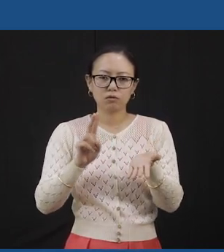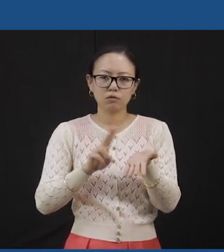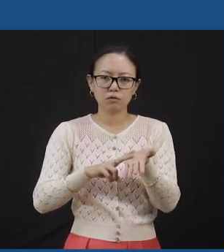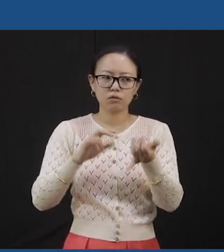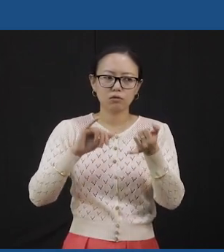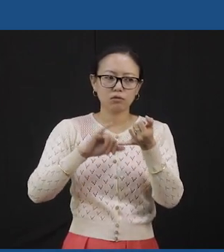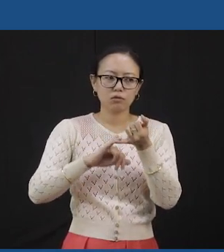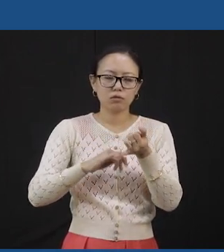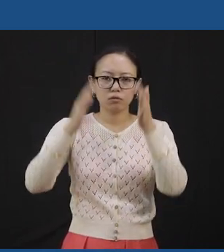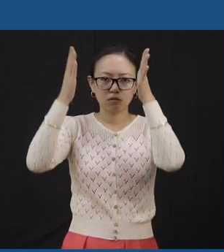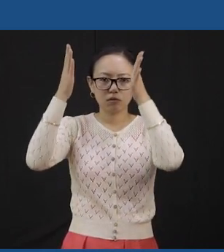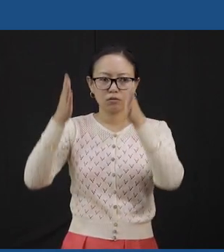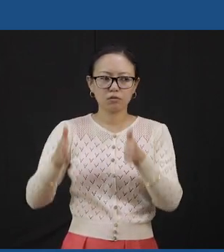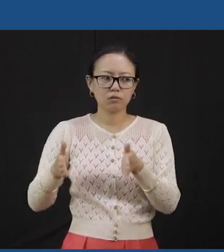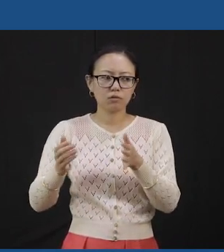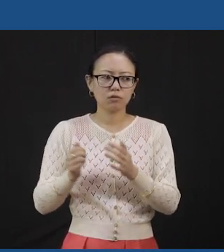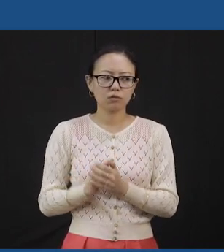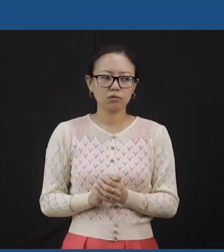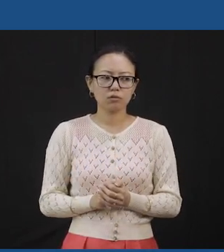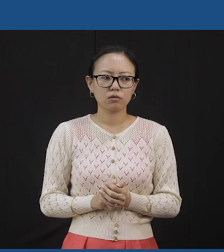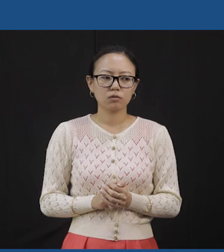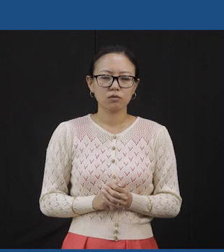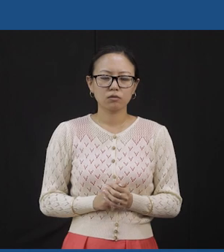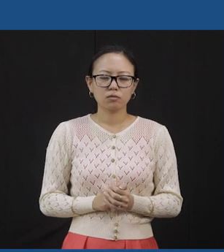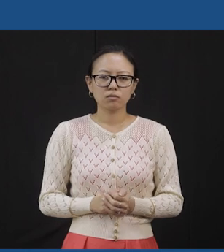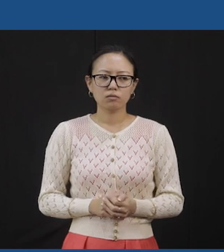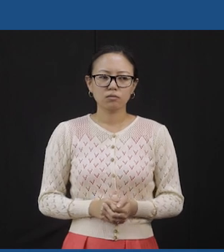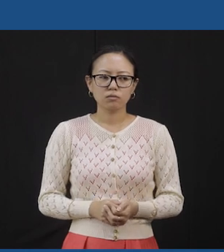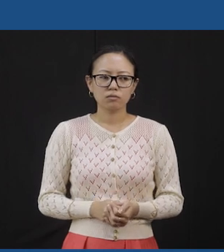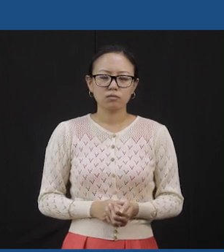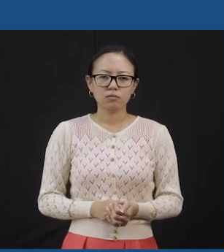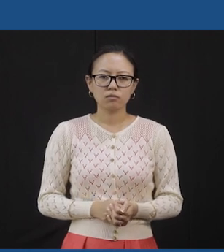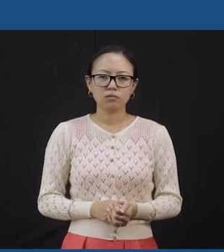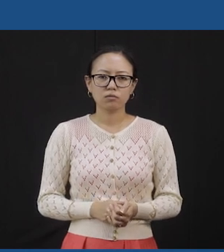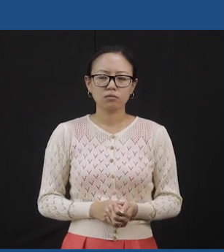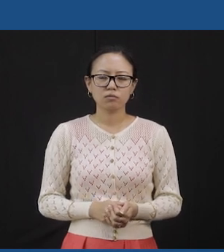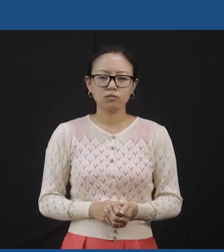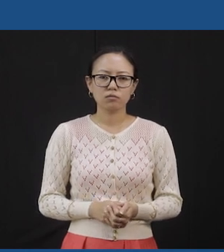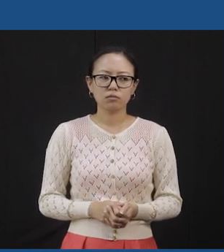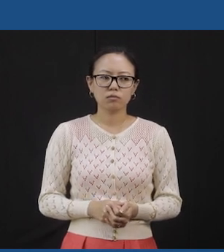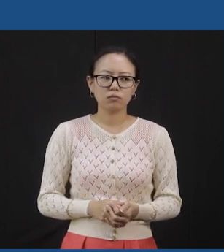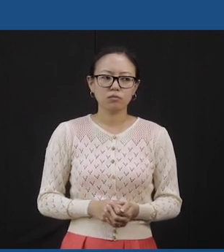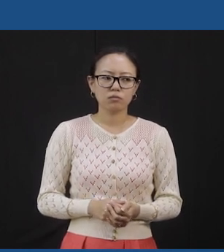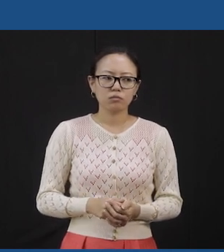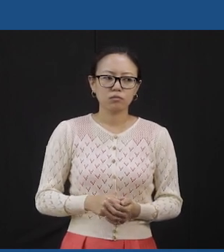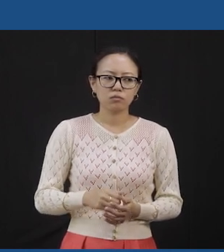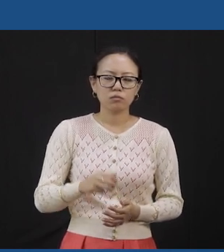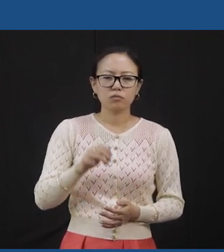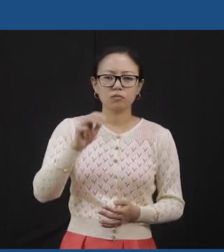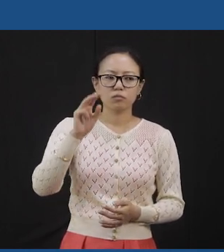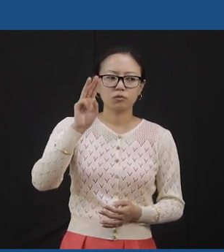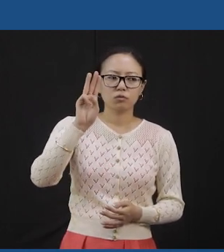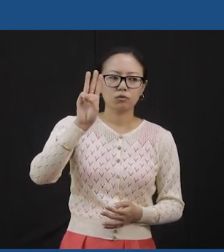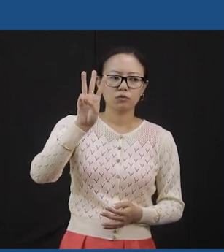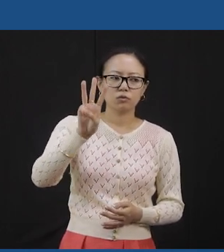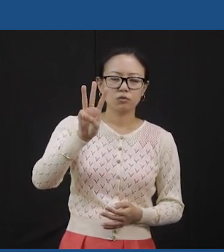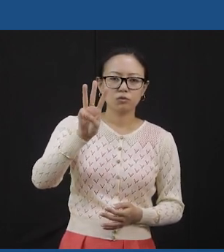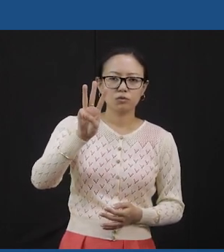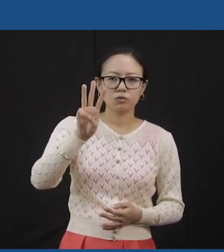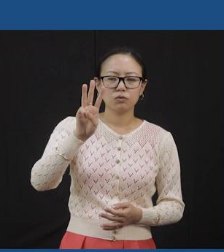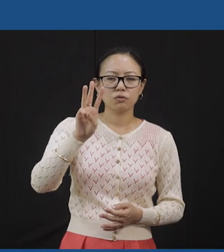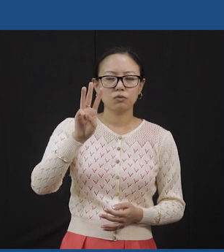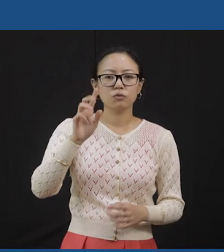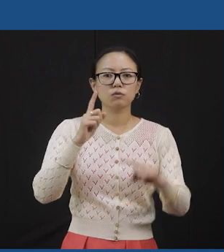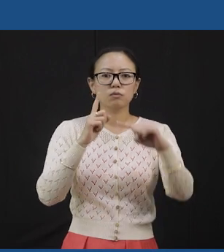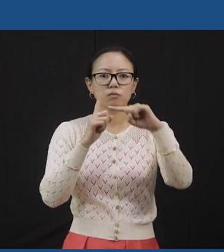And here, we will add the tens. The first one has been done, now here in second step, we will